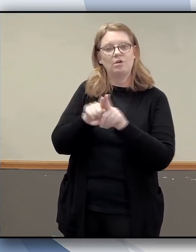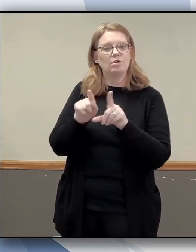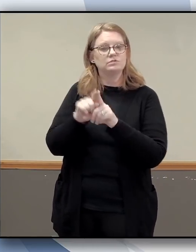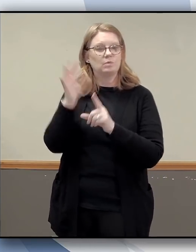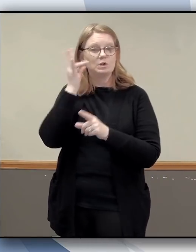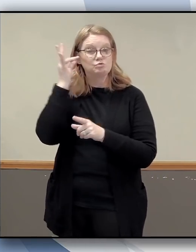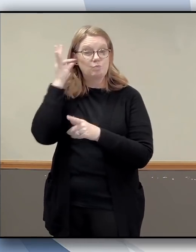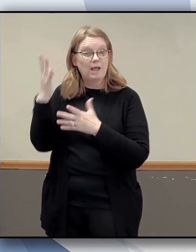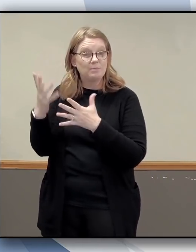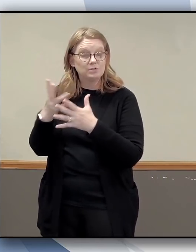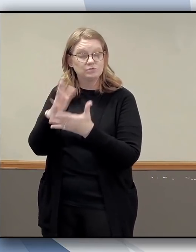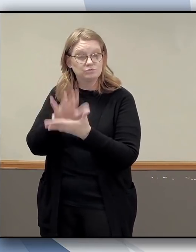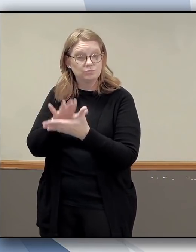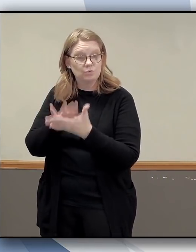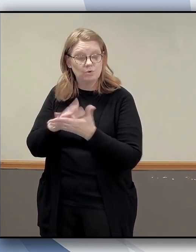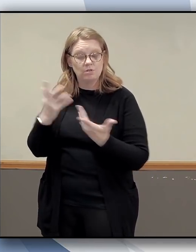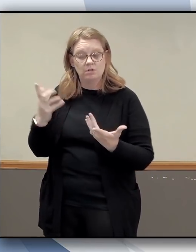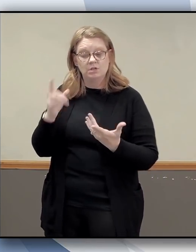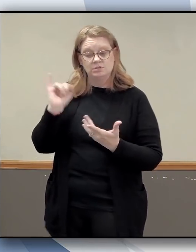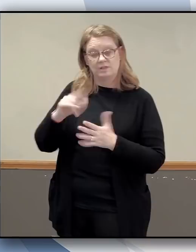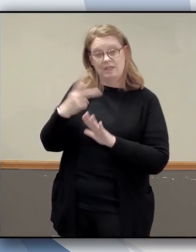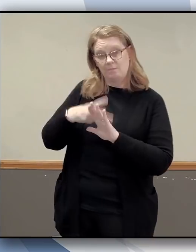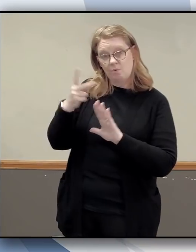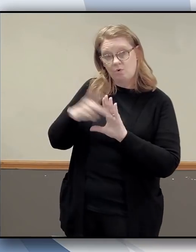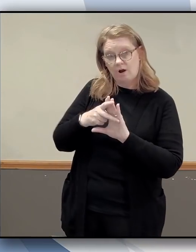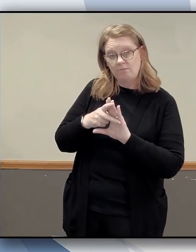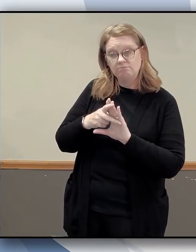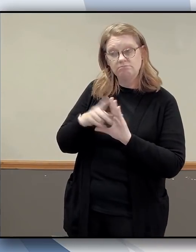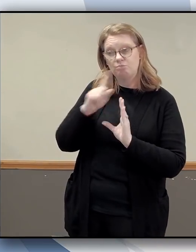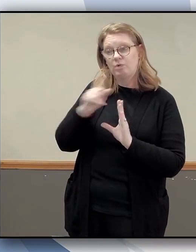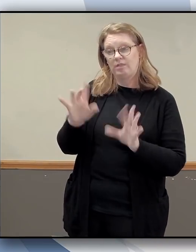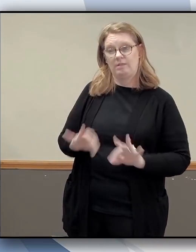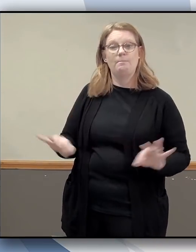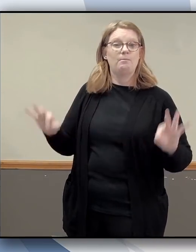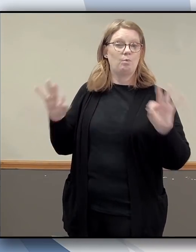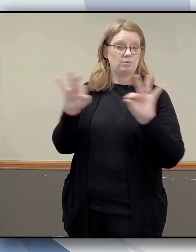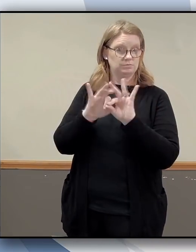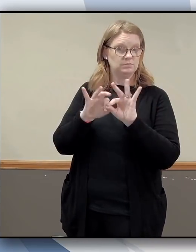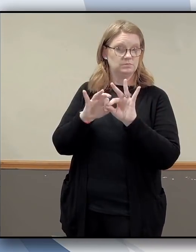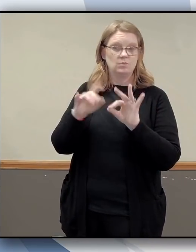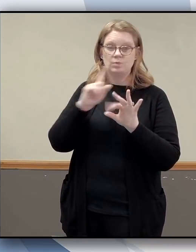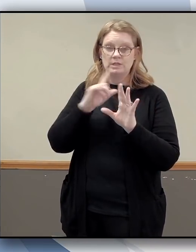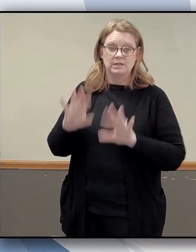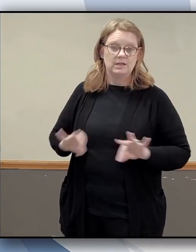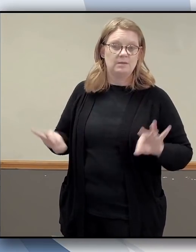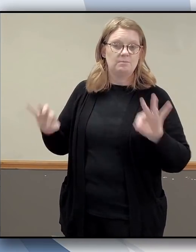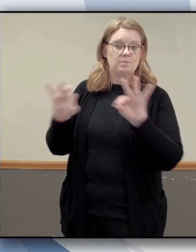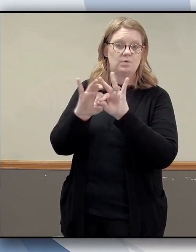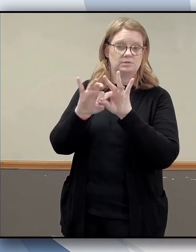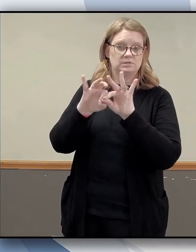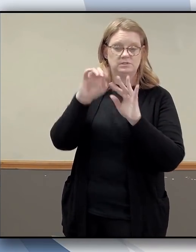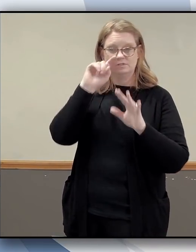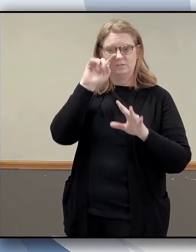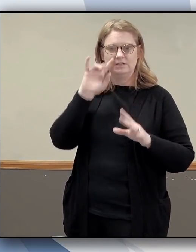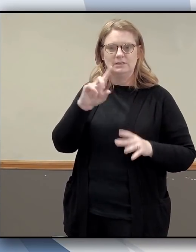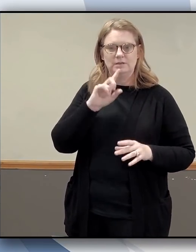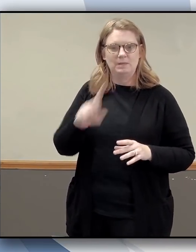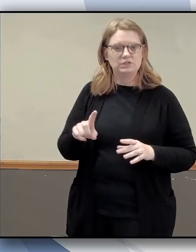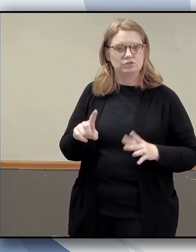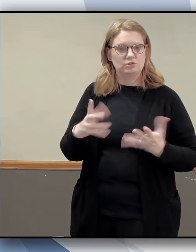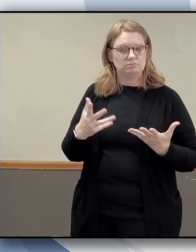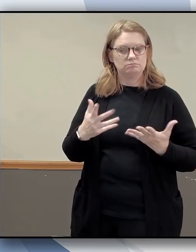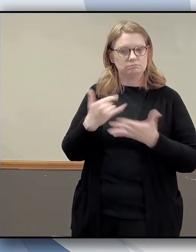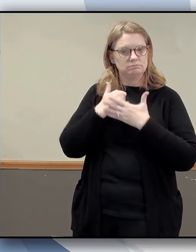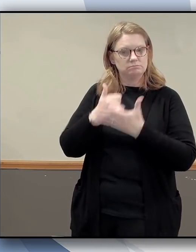Children's Prevention Early Intervention Pilot Program is an important step, and we in the schools are taking to ensure and